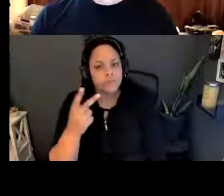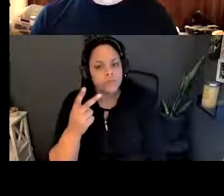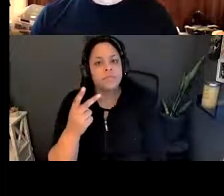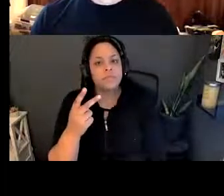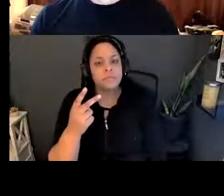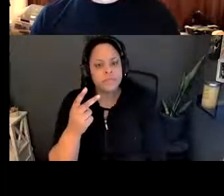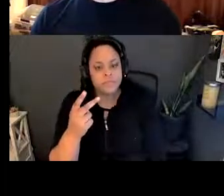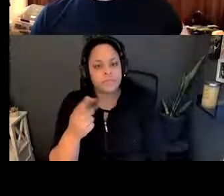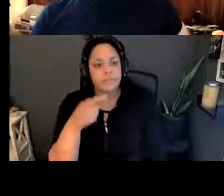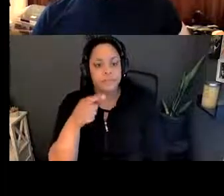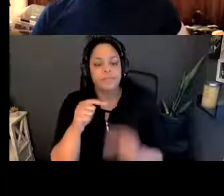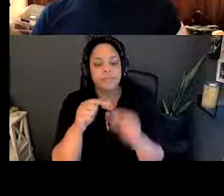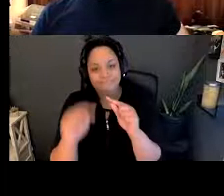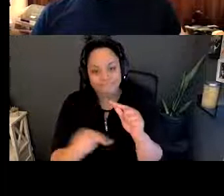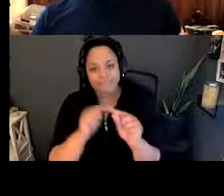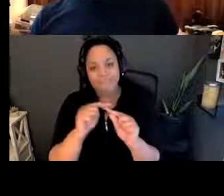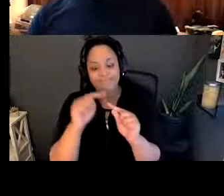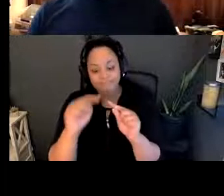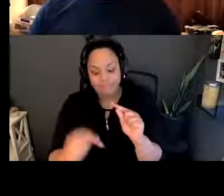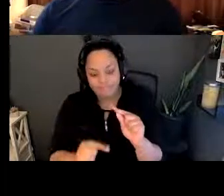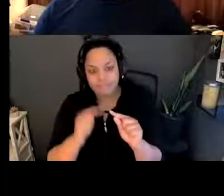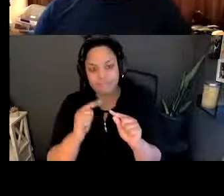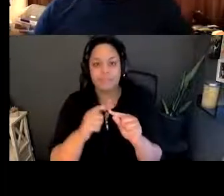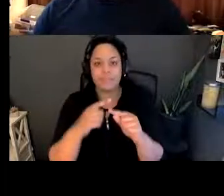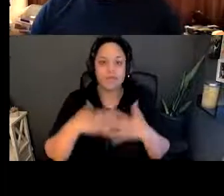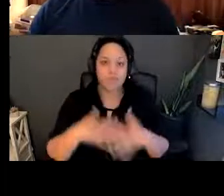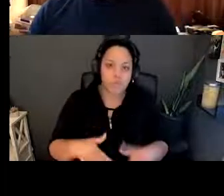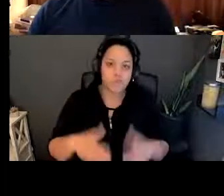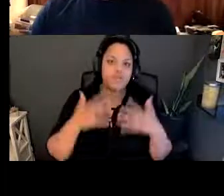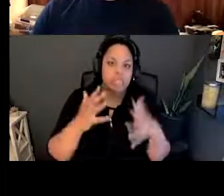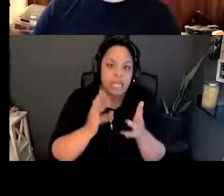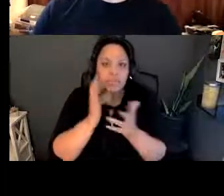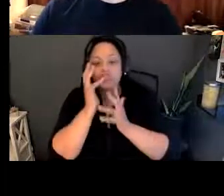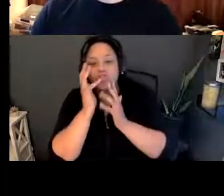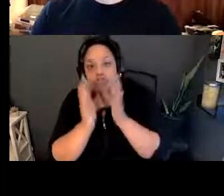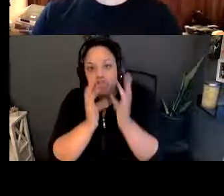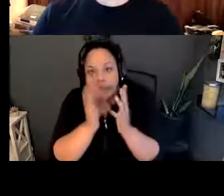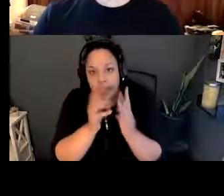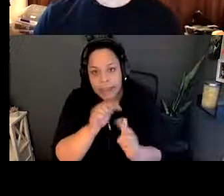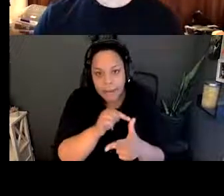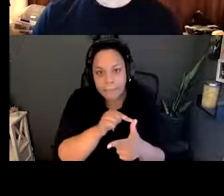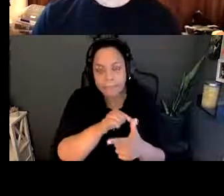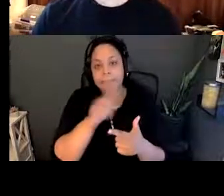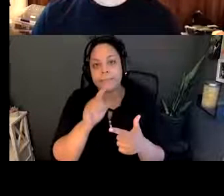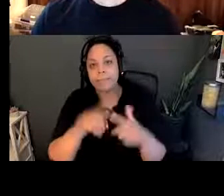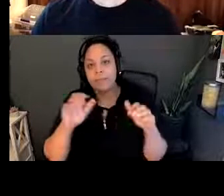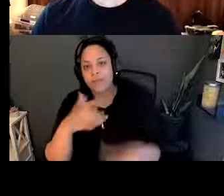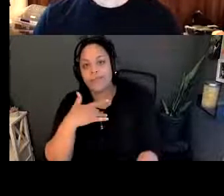people, this vicious cycle, they feel depression, anxiety, shame, and then they go to their action